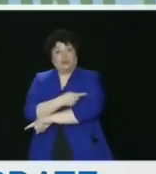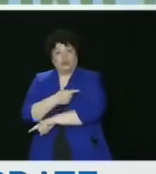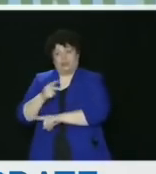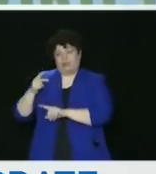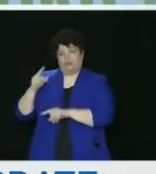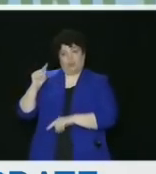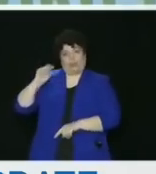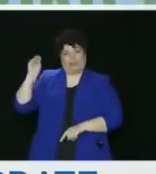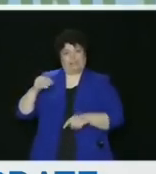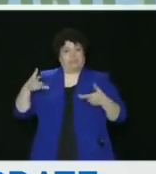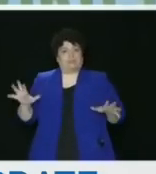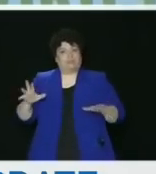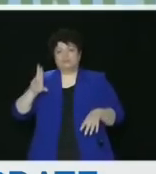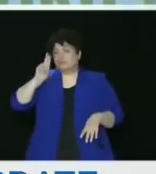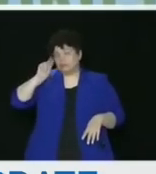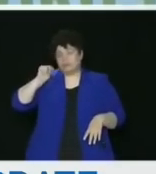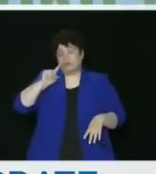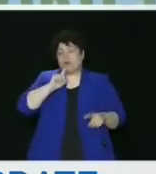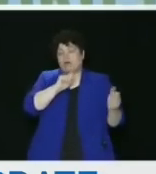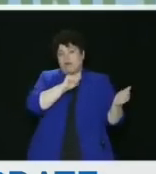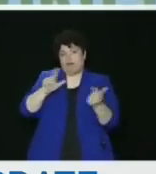it.